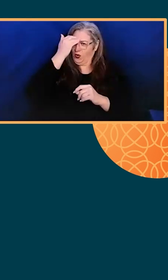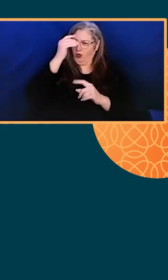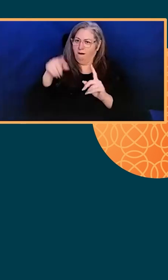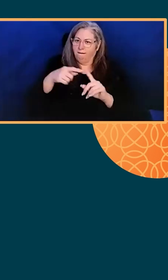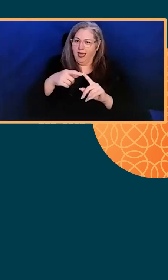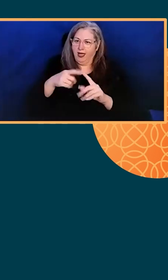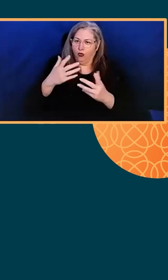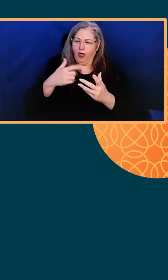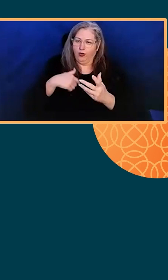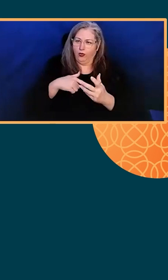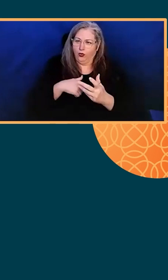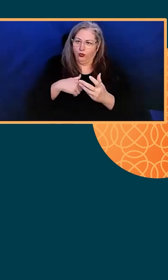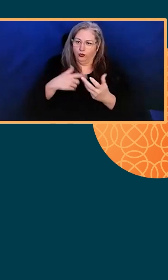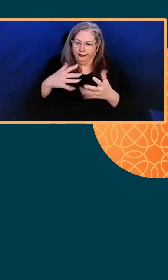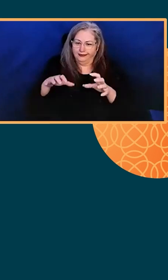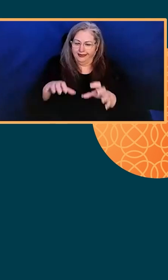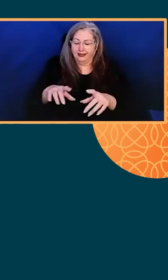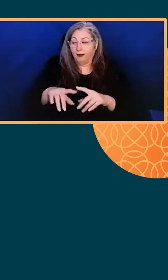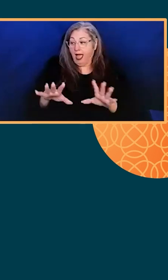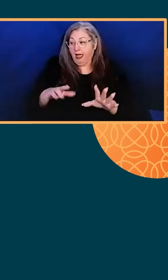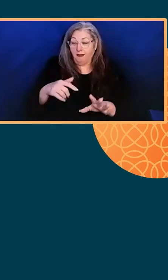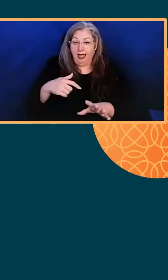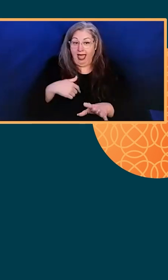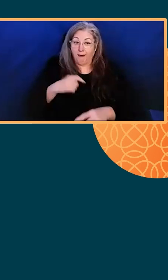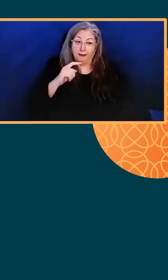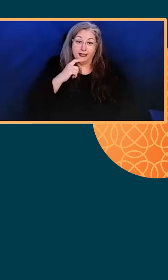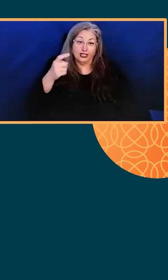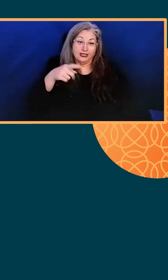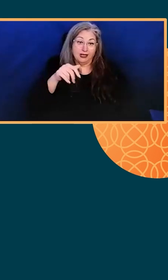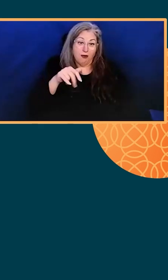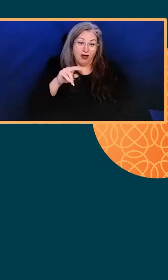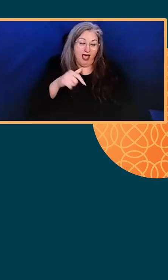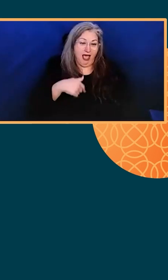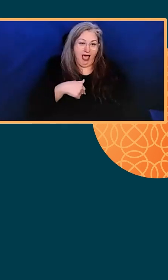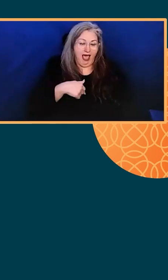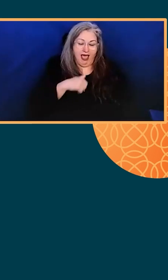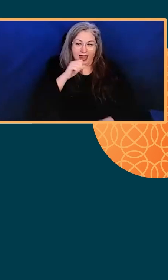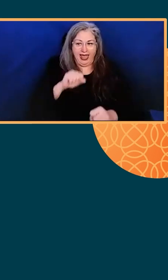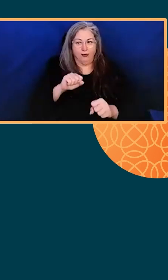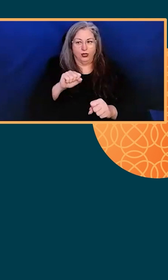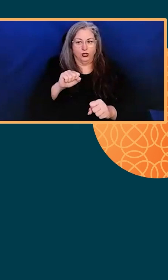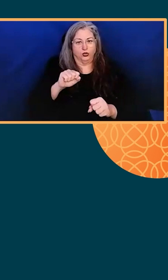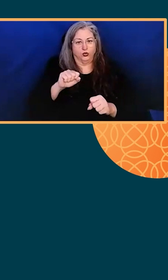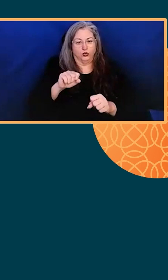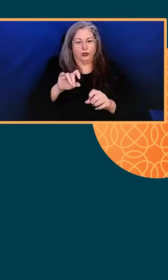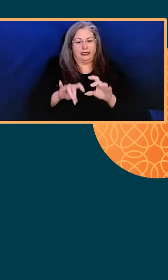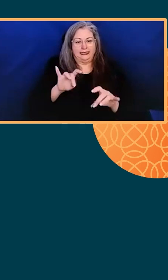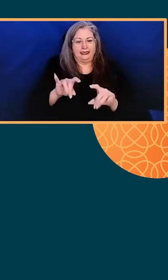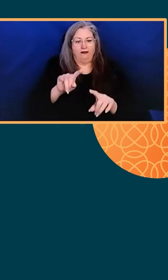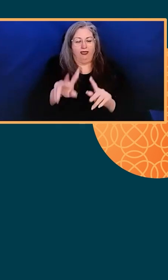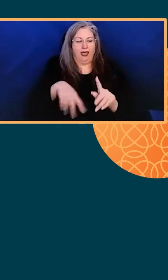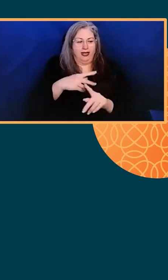had to do. So I'm pretty jealous, Aparna. I didn't get to discover that kind